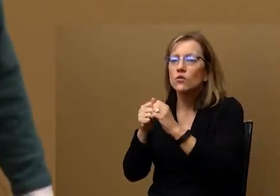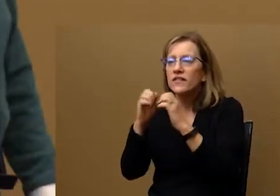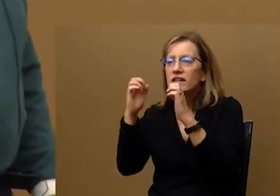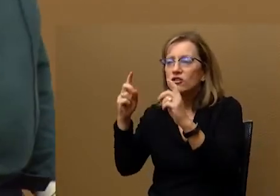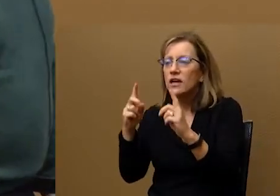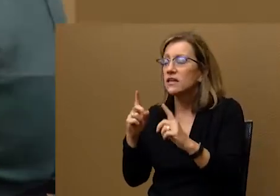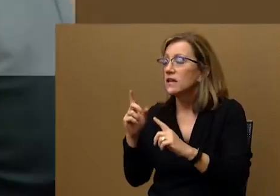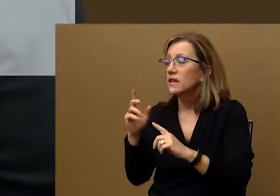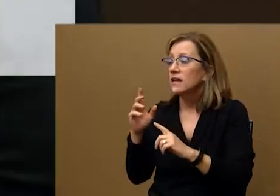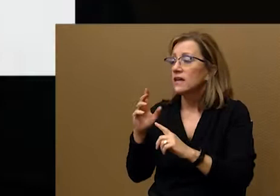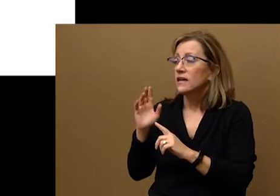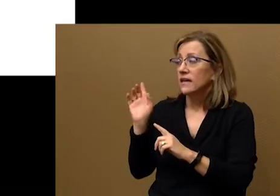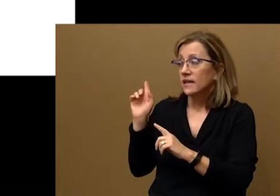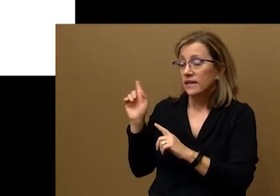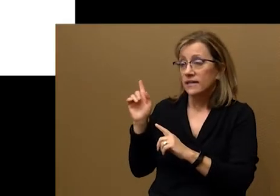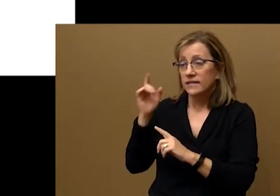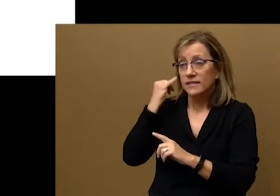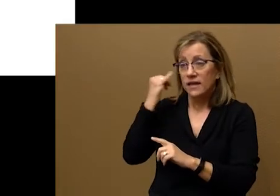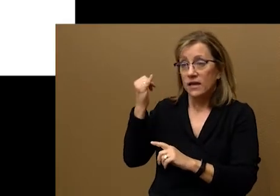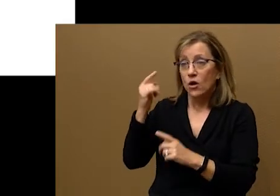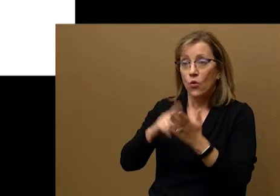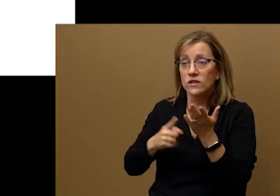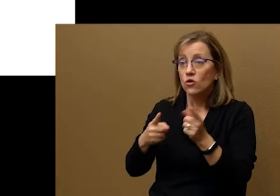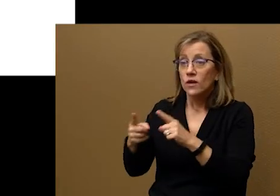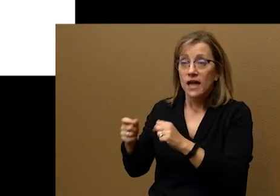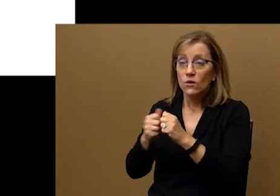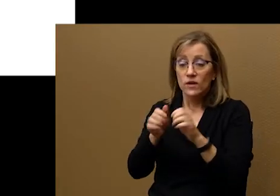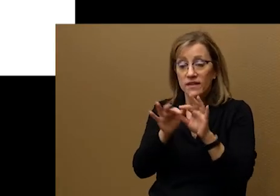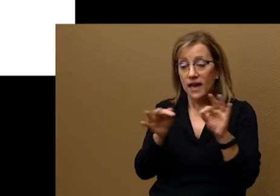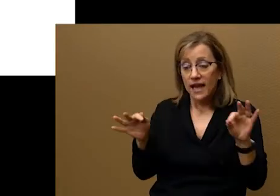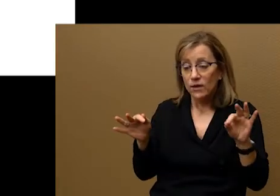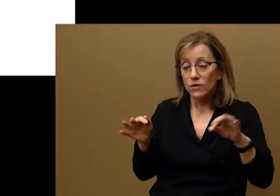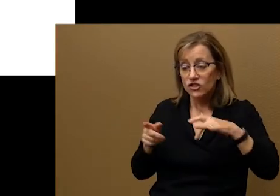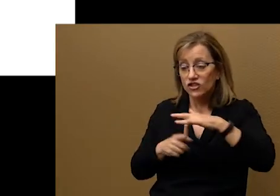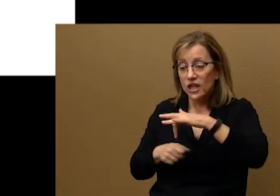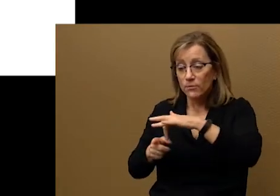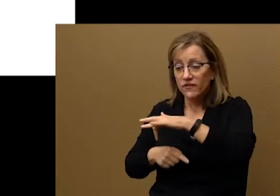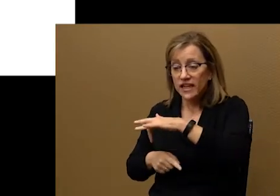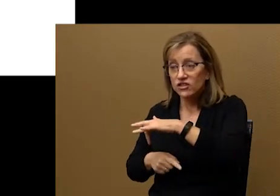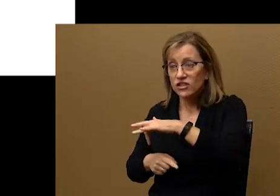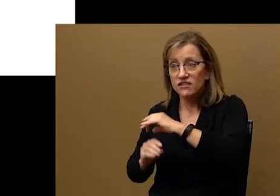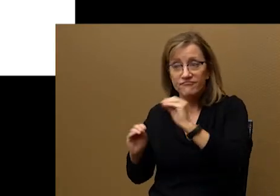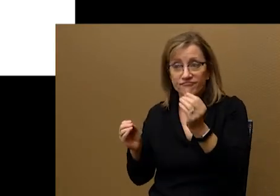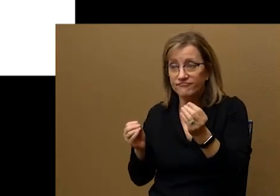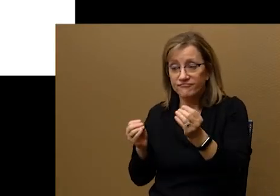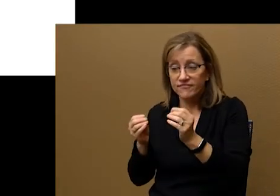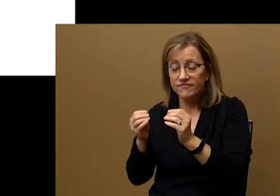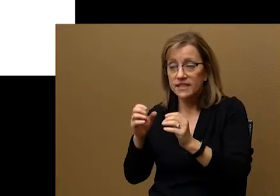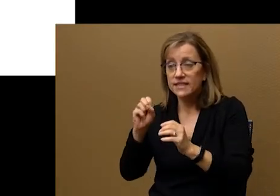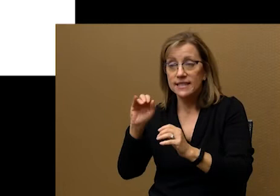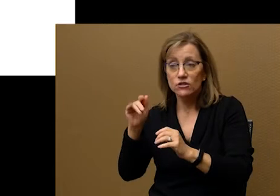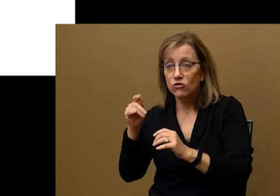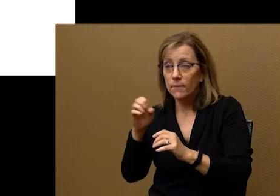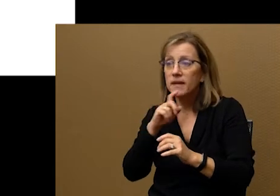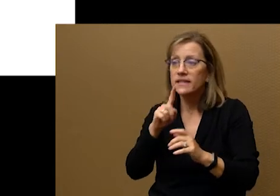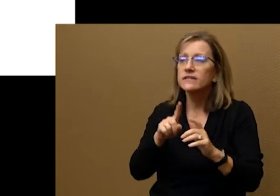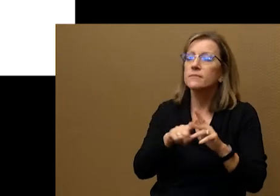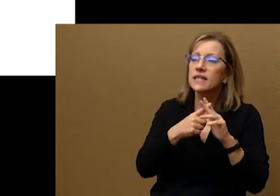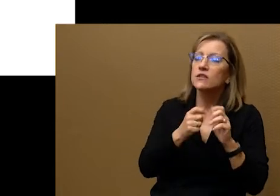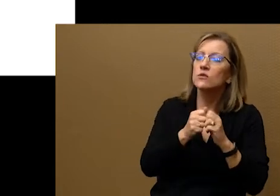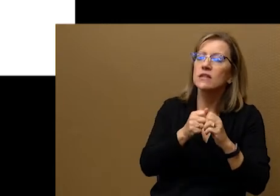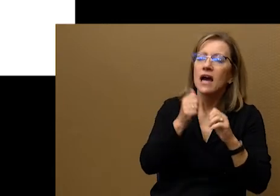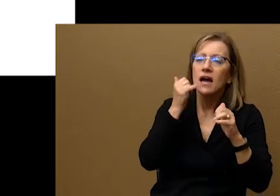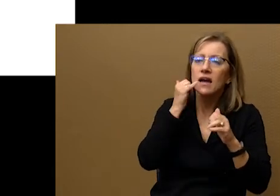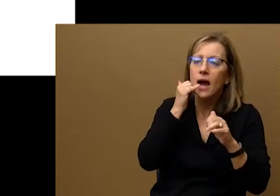education. His sense of what's going on with language deprivation syndromes, beginning with very, very common